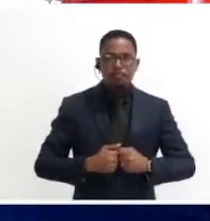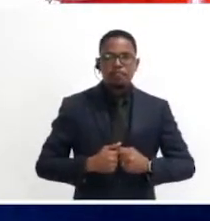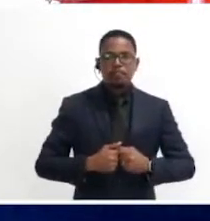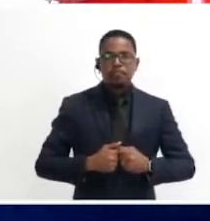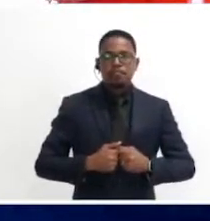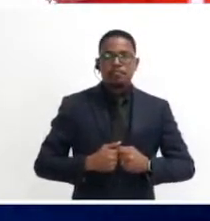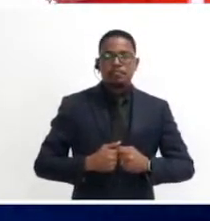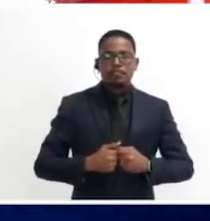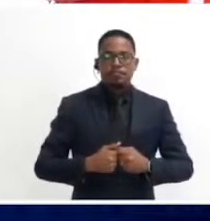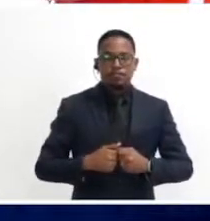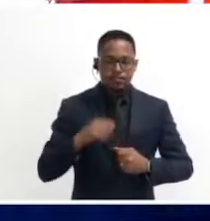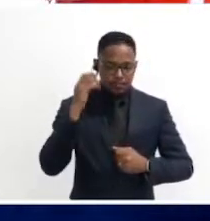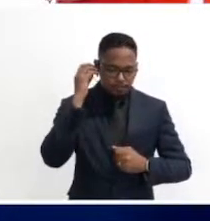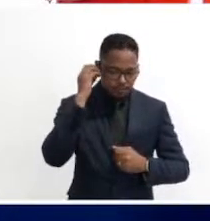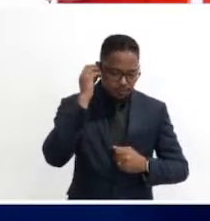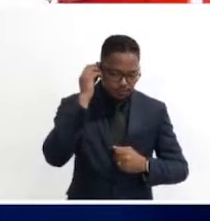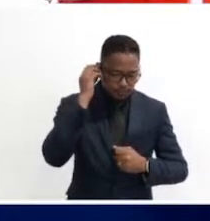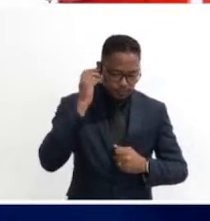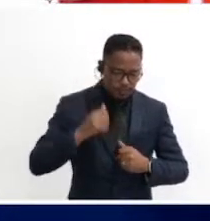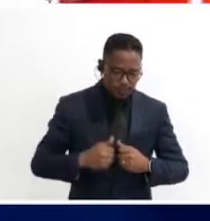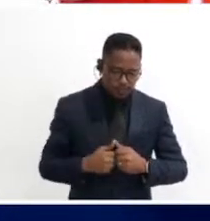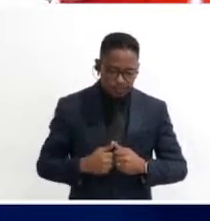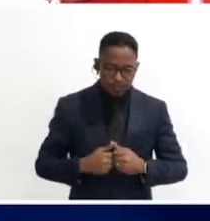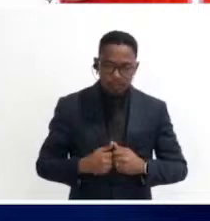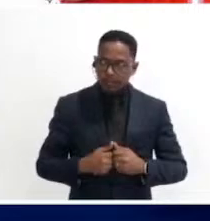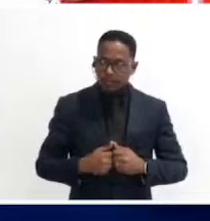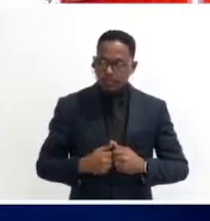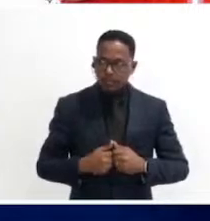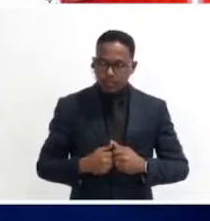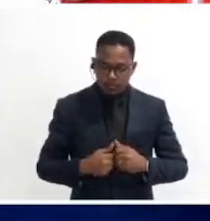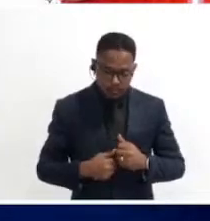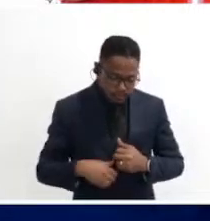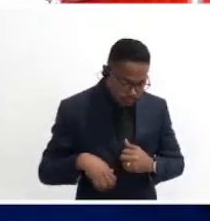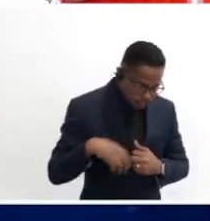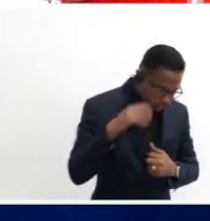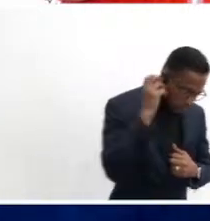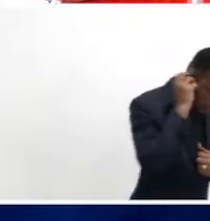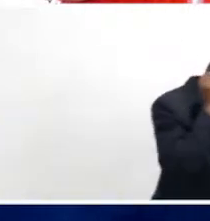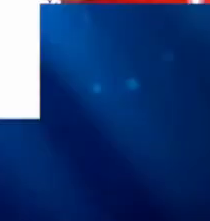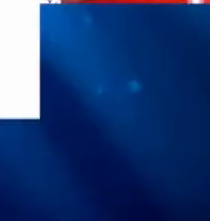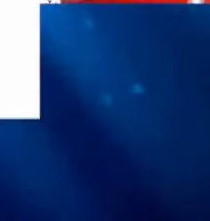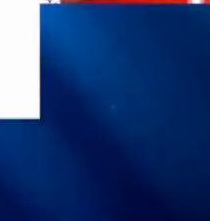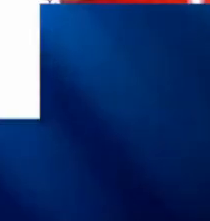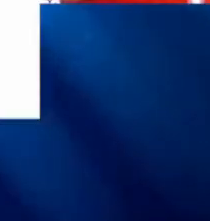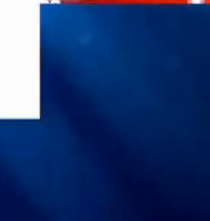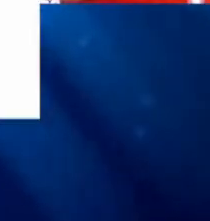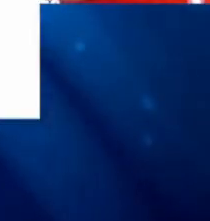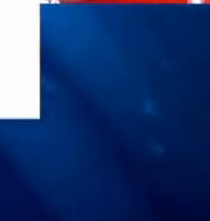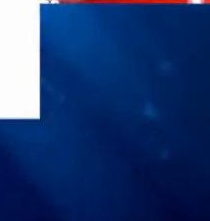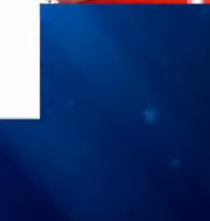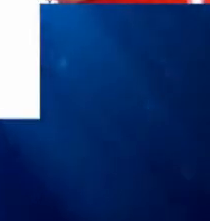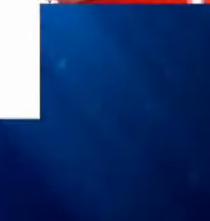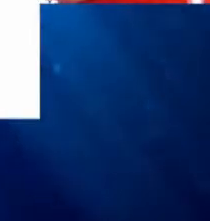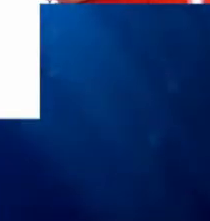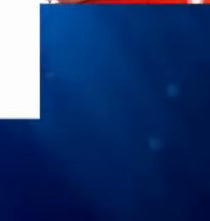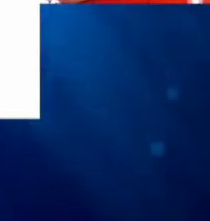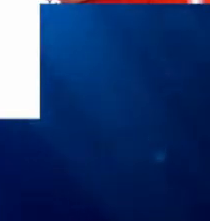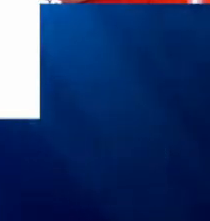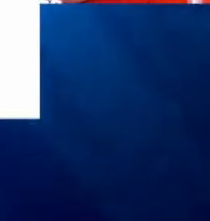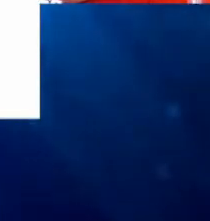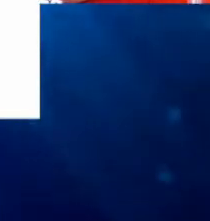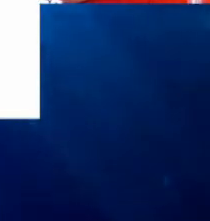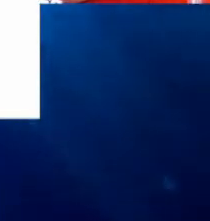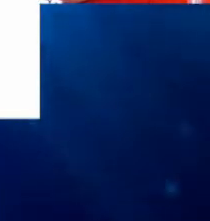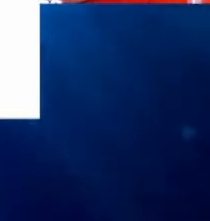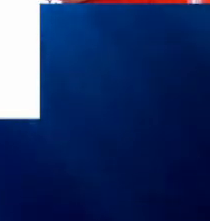For narrower pitch and higher density, copper pillar bumps are preferred. And so the bumping process is